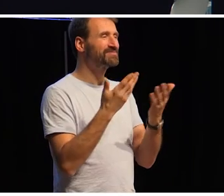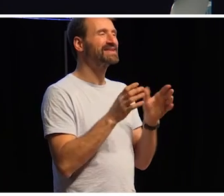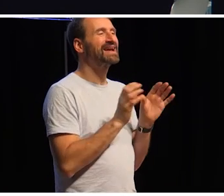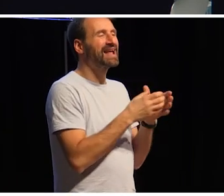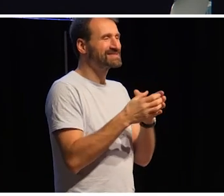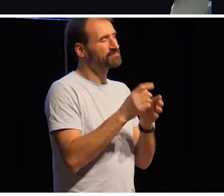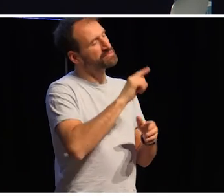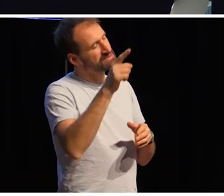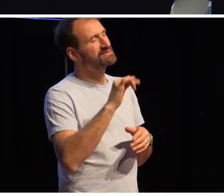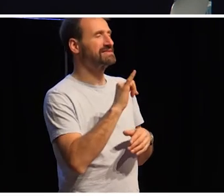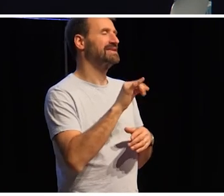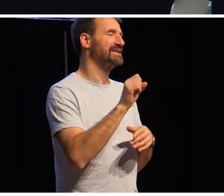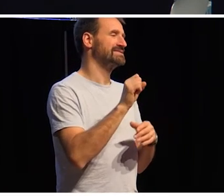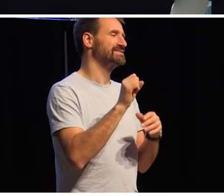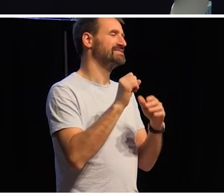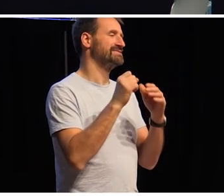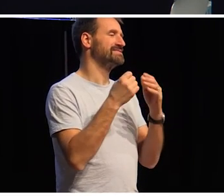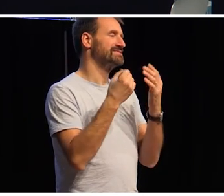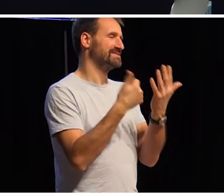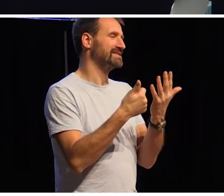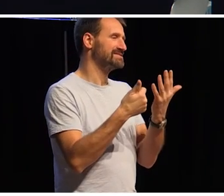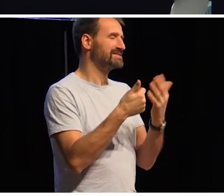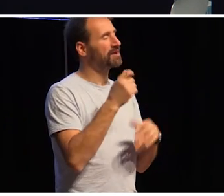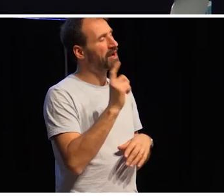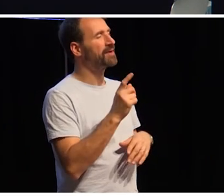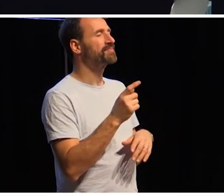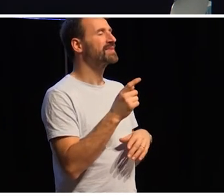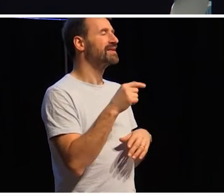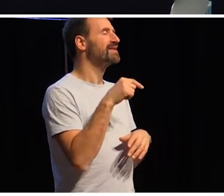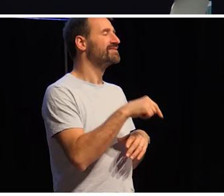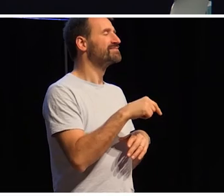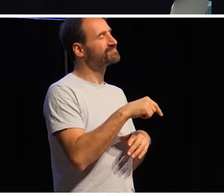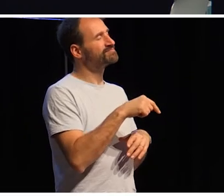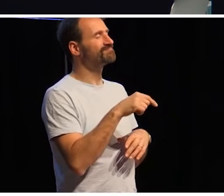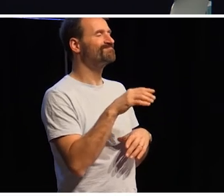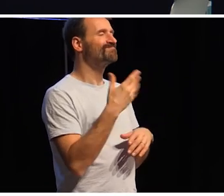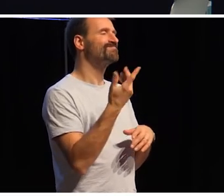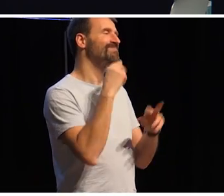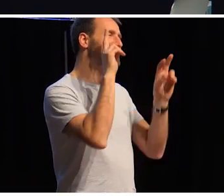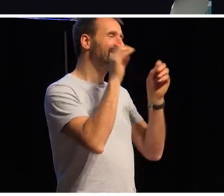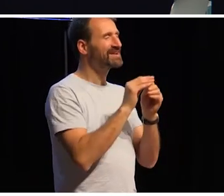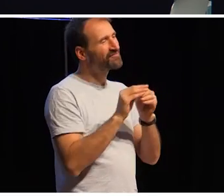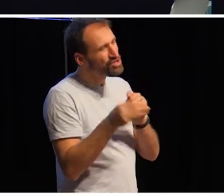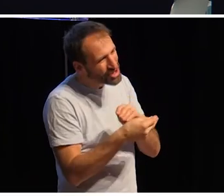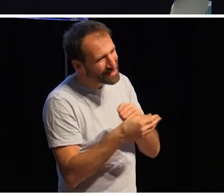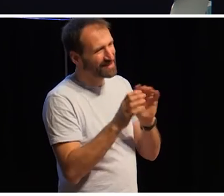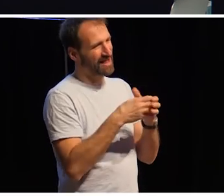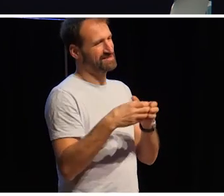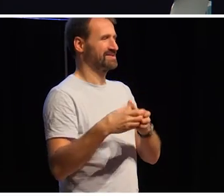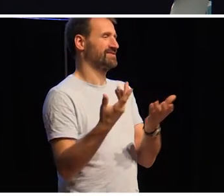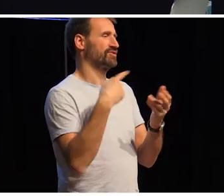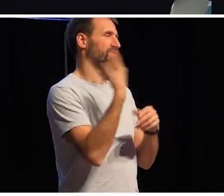a different kind of class, we call those hidden class, or more technically we refer to them as map, and that basically